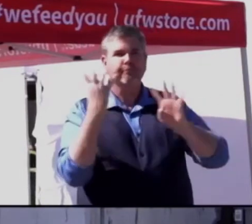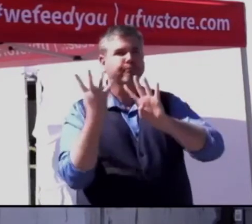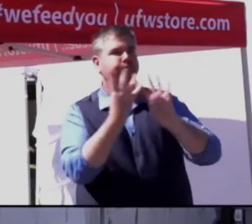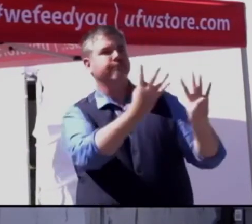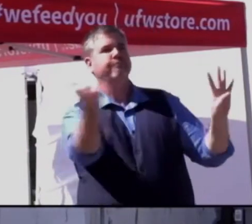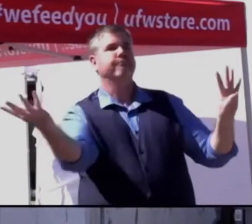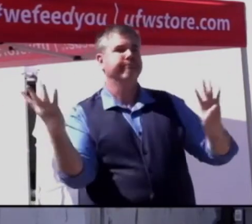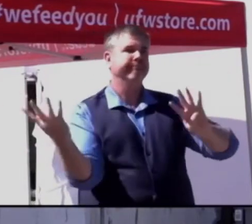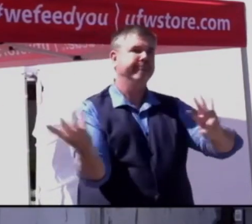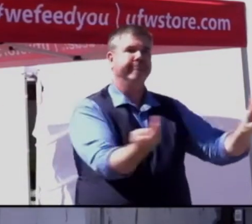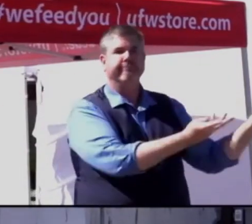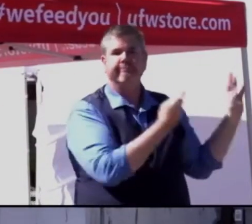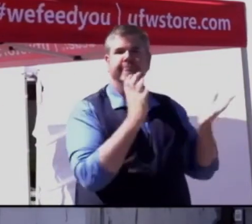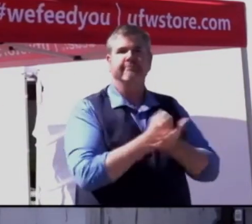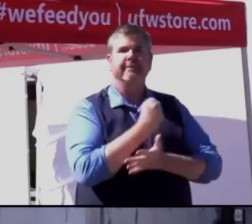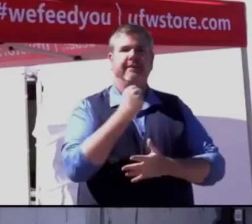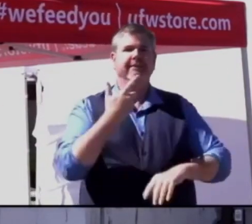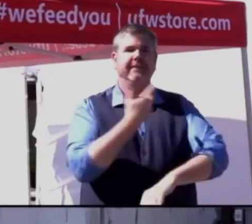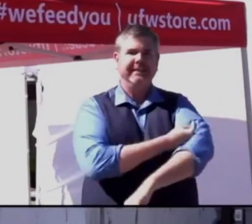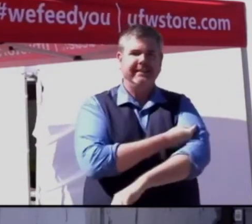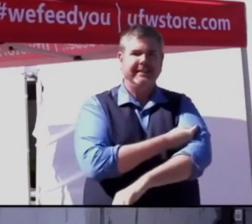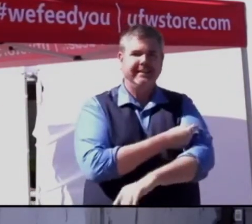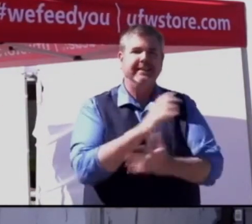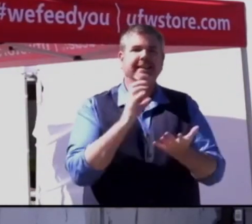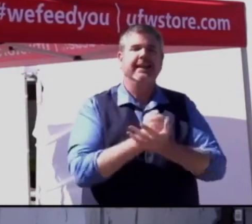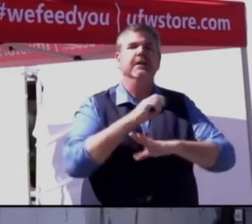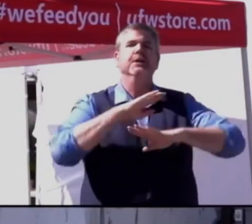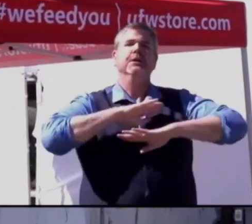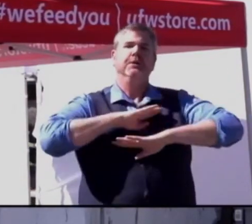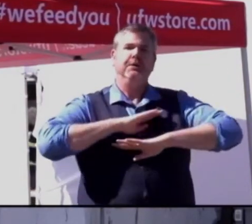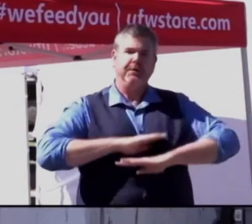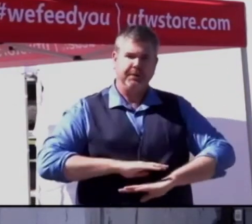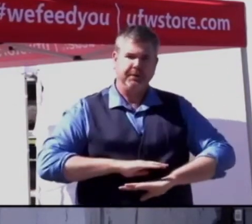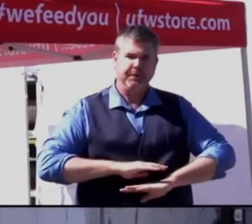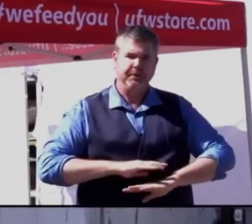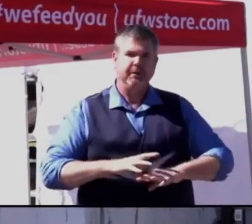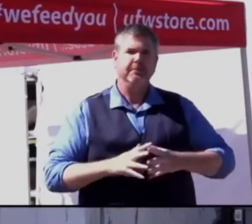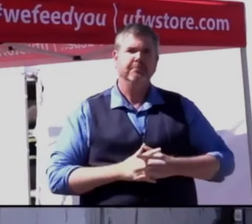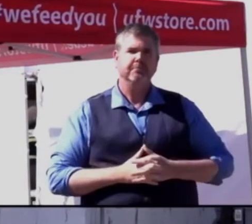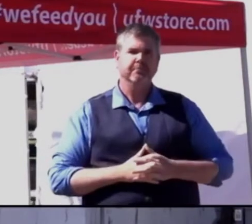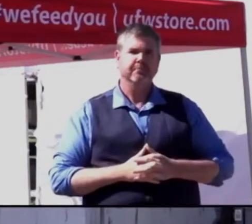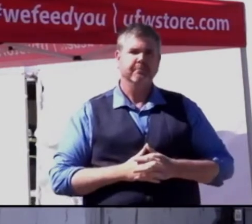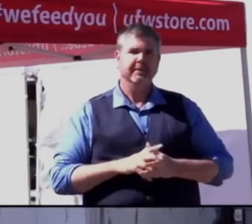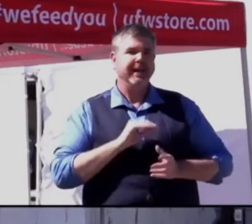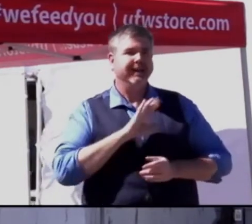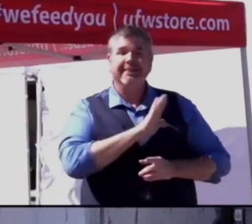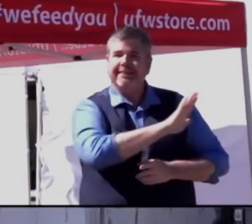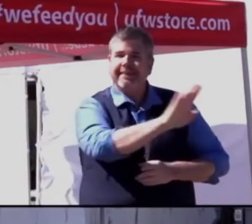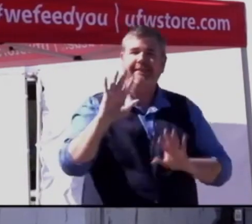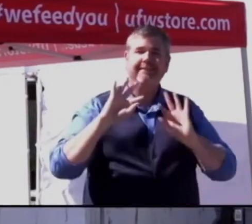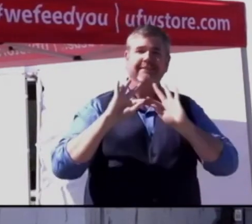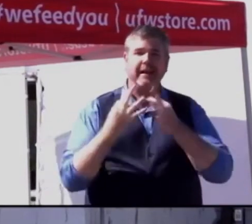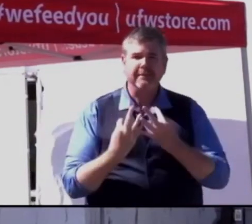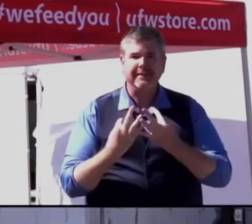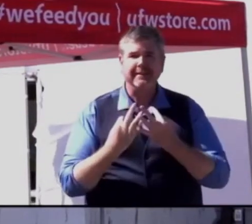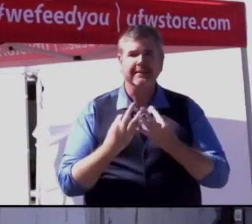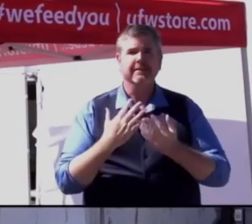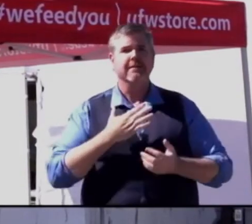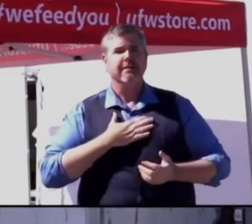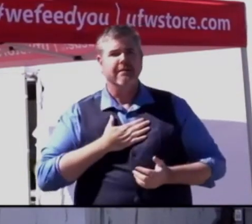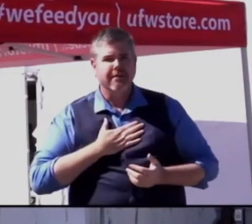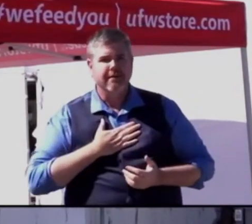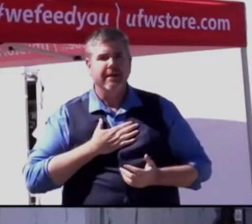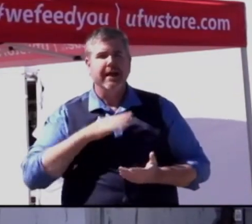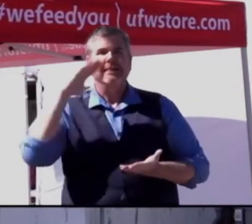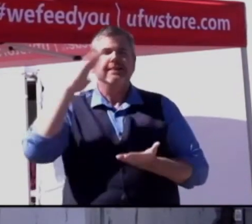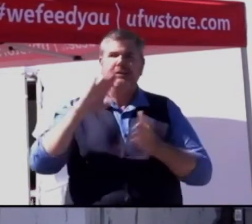can begin to breathe more easily. Their families can begin to stop worrying so intensely about them,